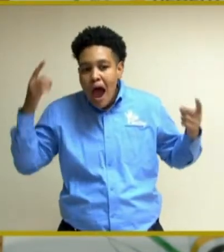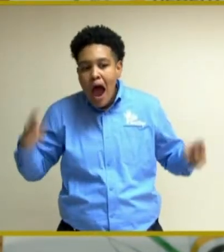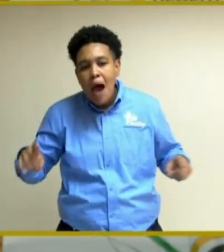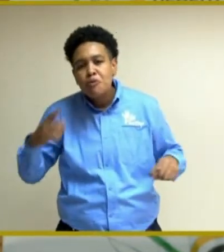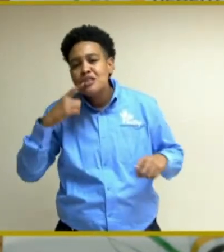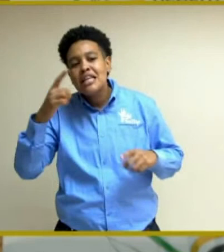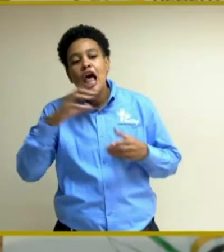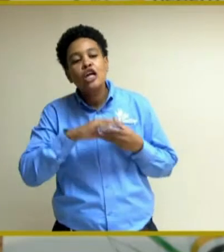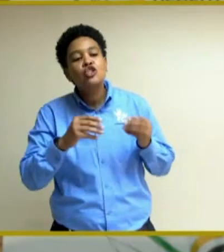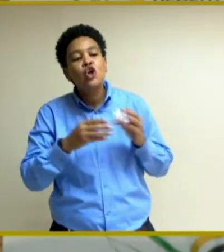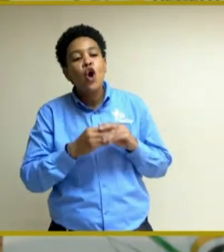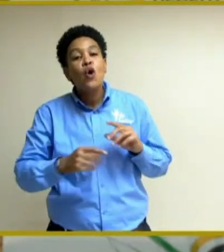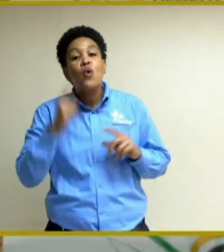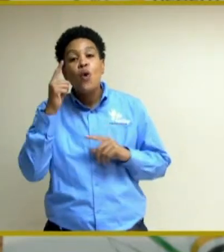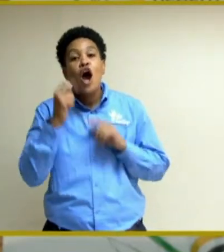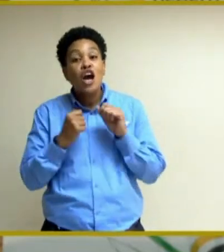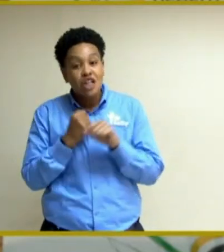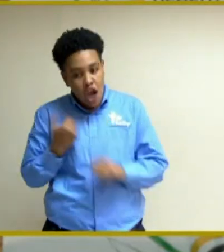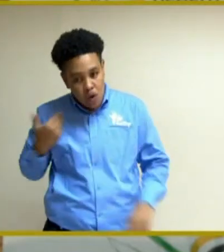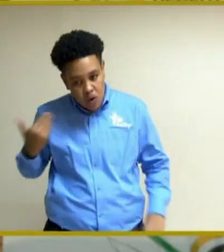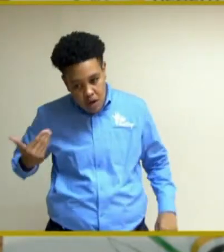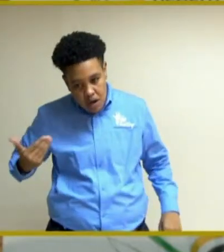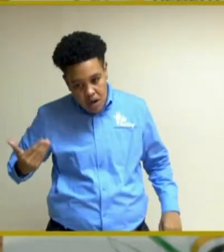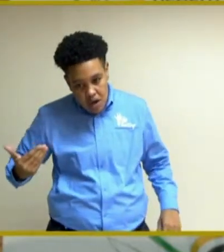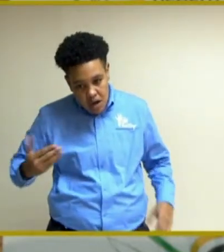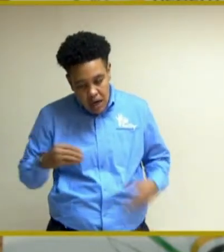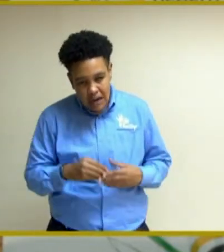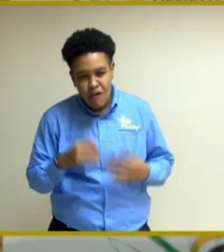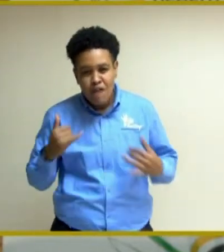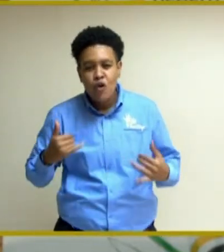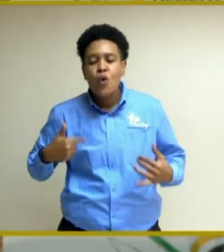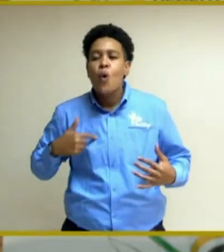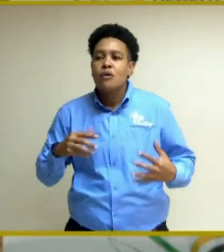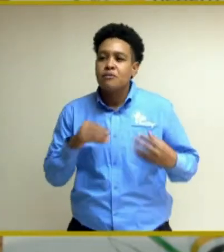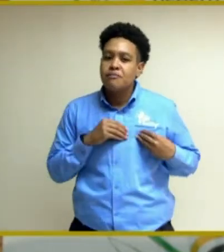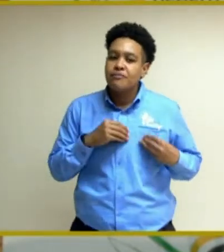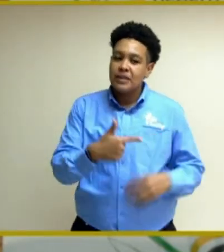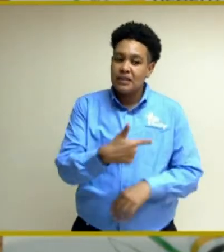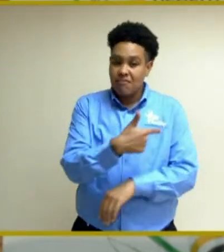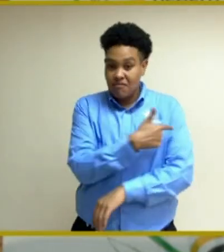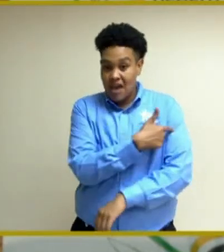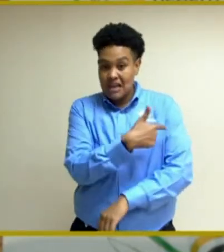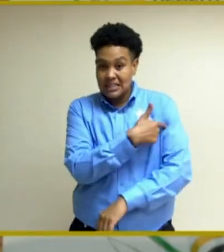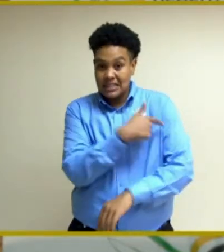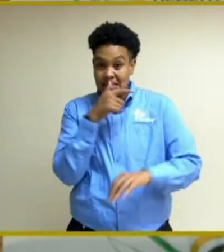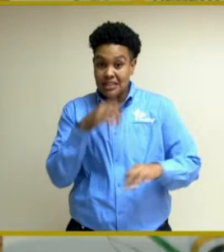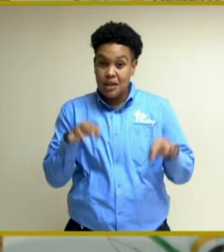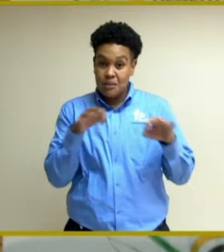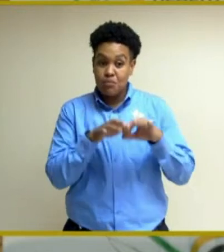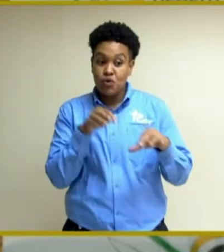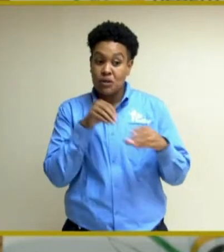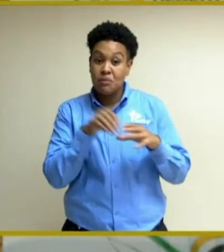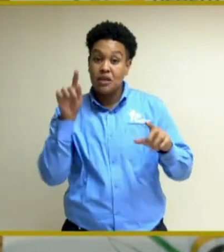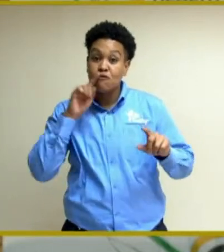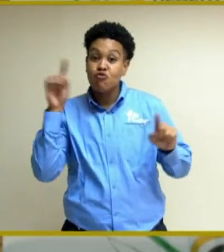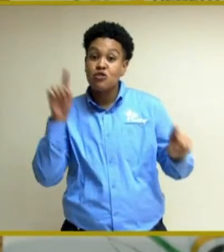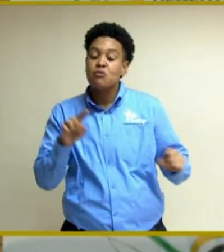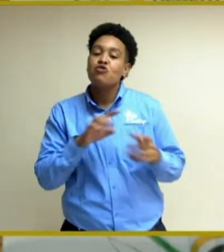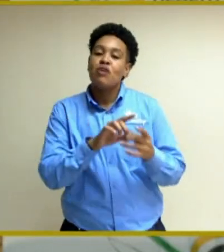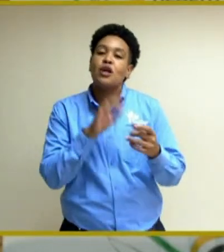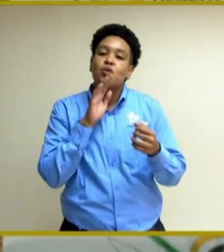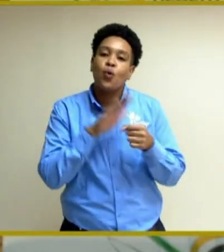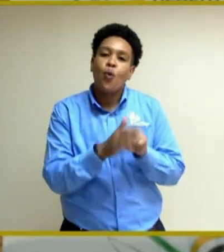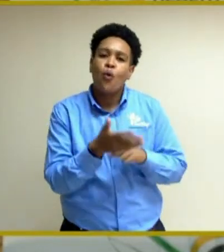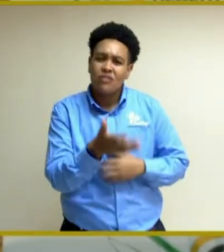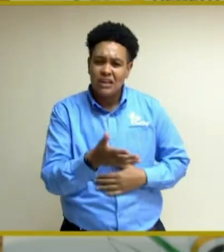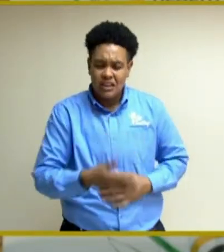1 year we have been at it, and we are now embracing vaccines as an important part of the response to COVID.